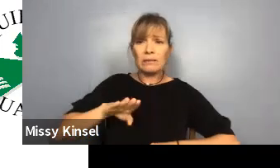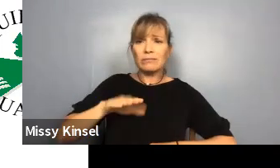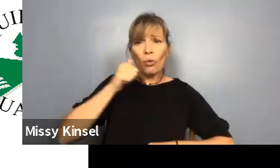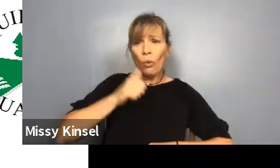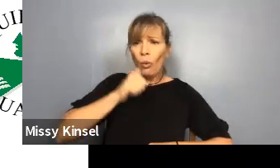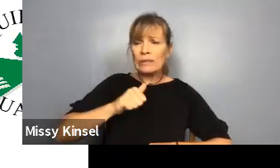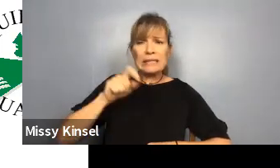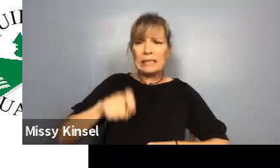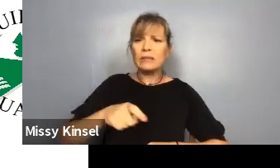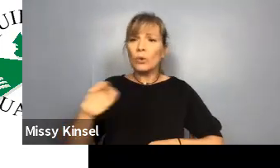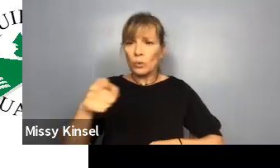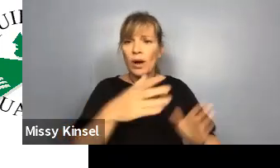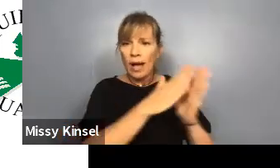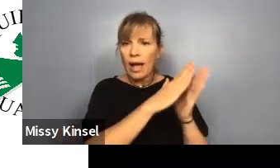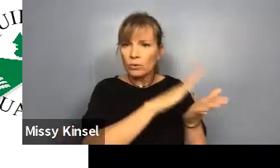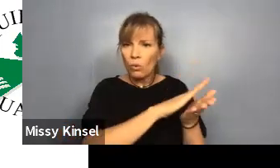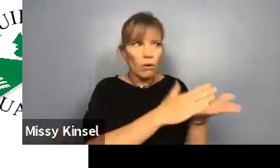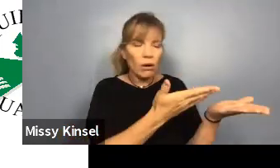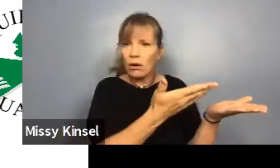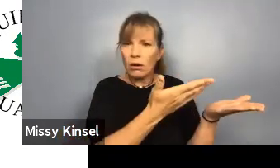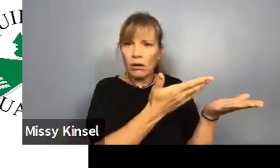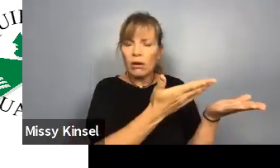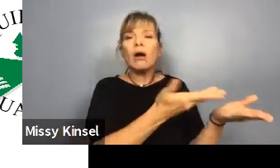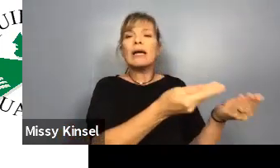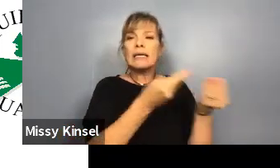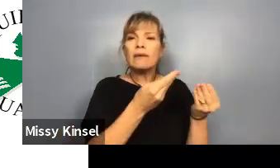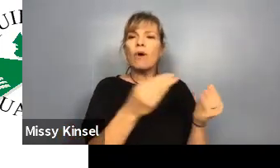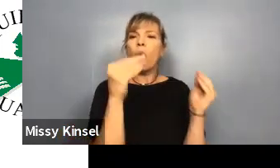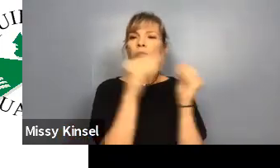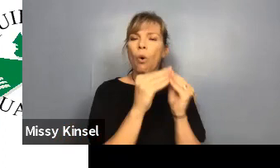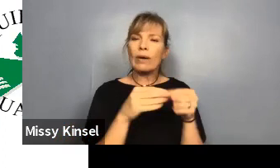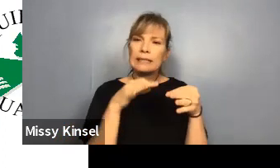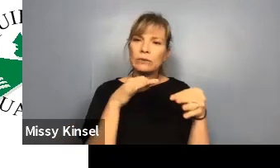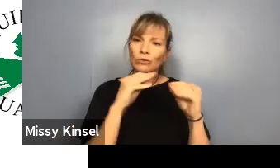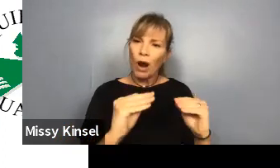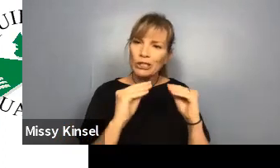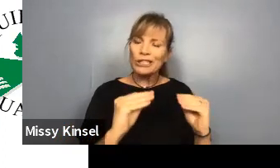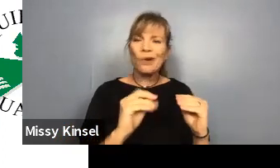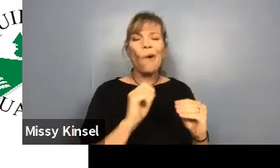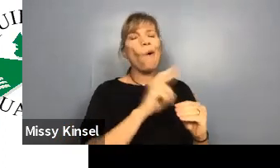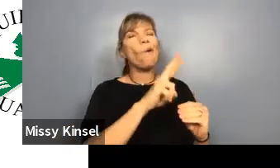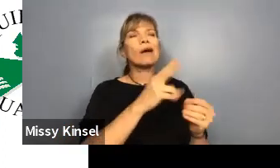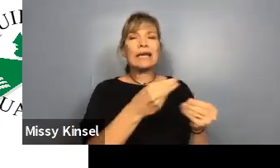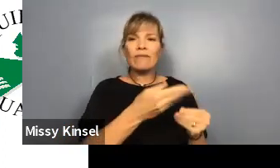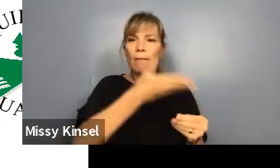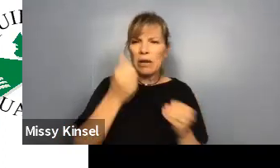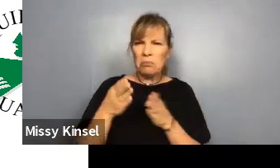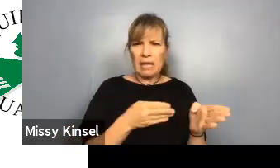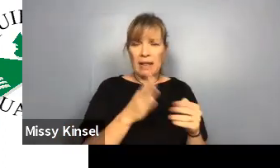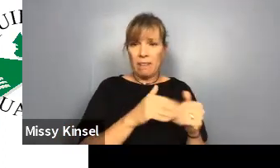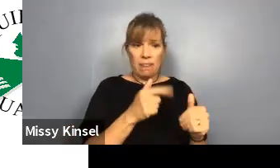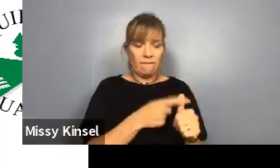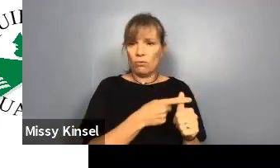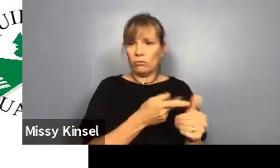can ask the school to provide additional instruction or, you know, a better plan than they have provided.